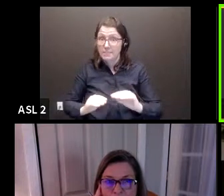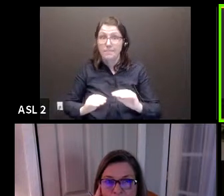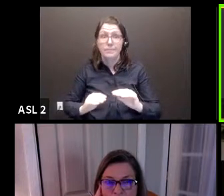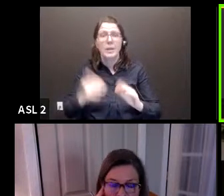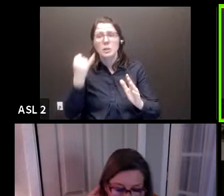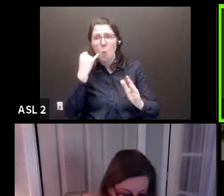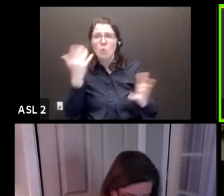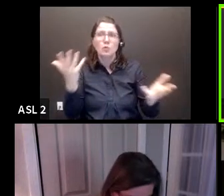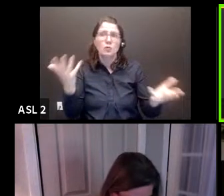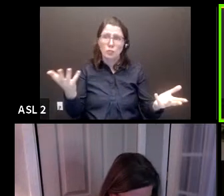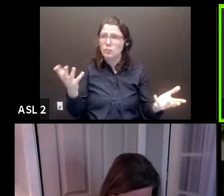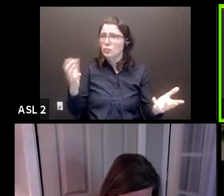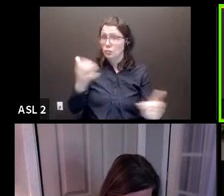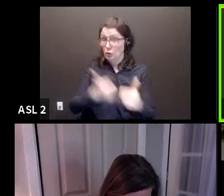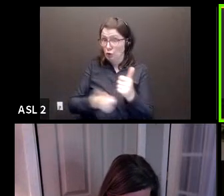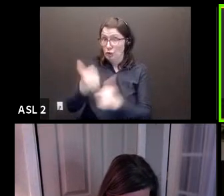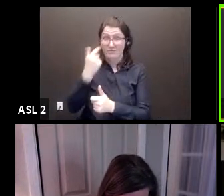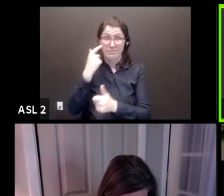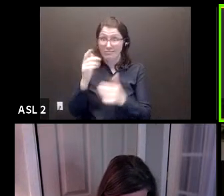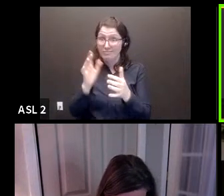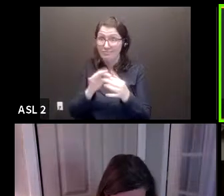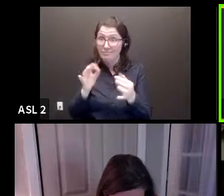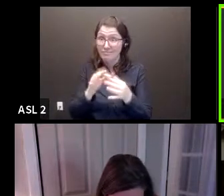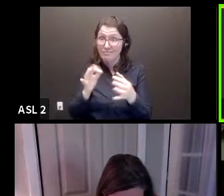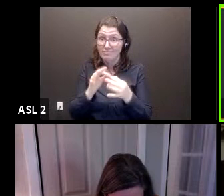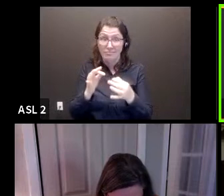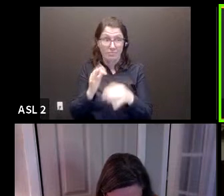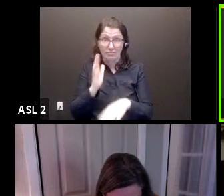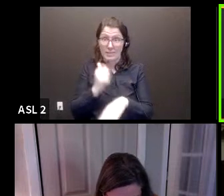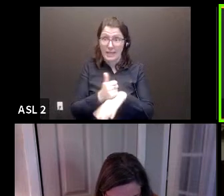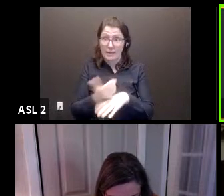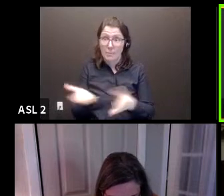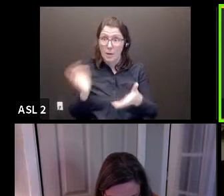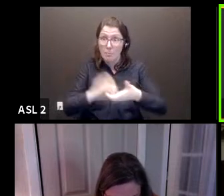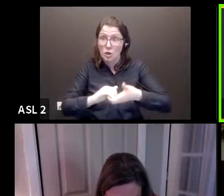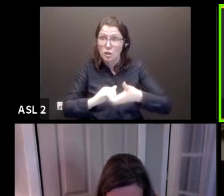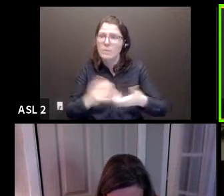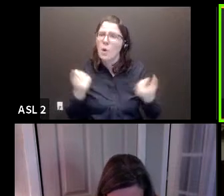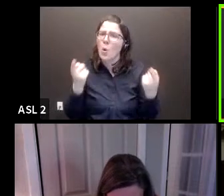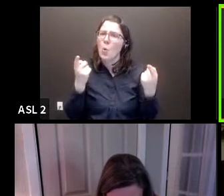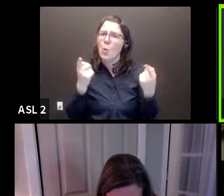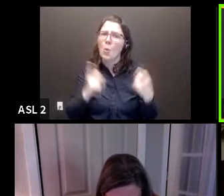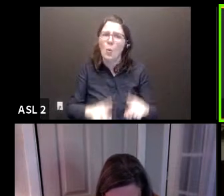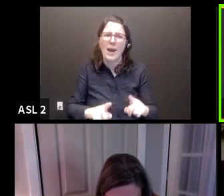that according to you chief will be practical going forward